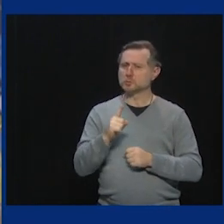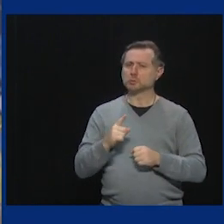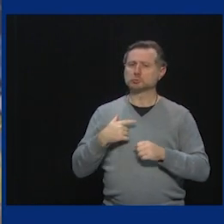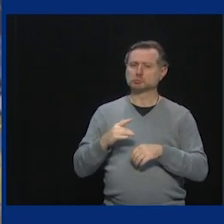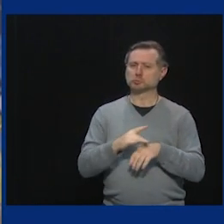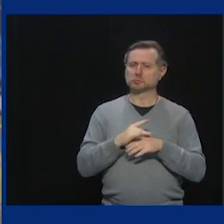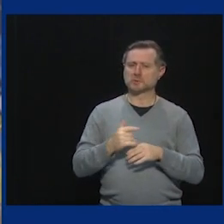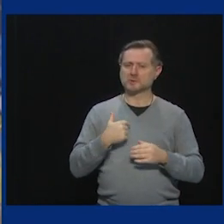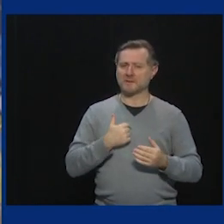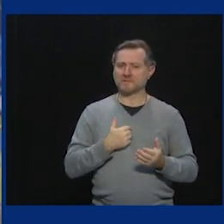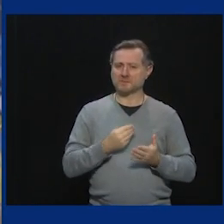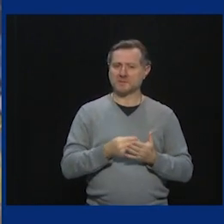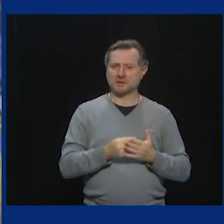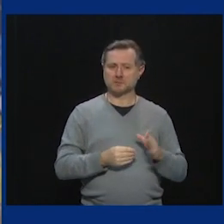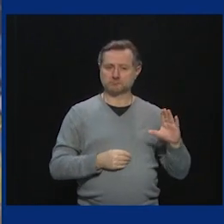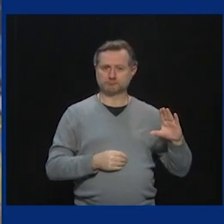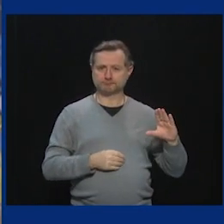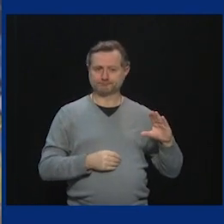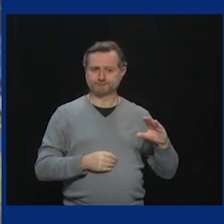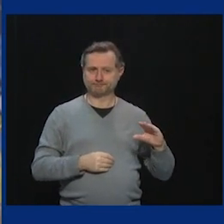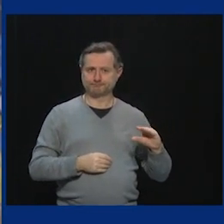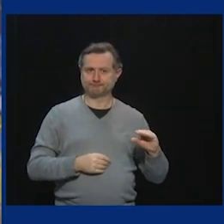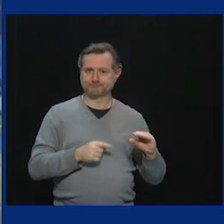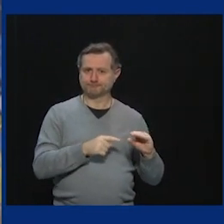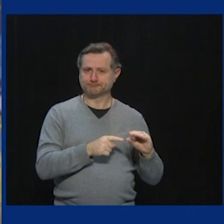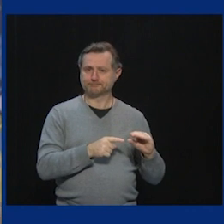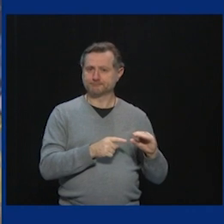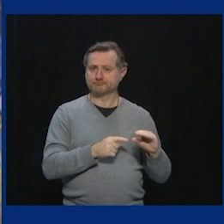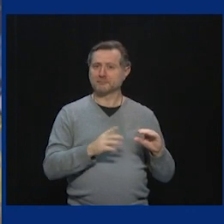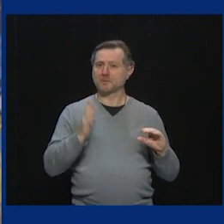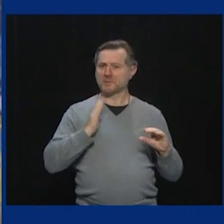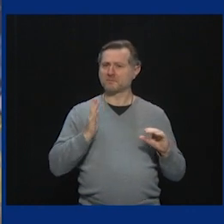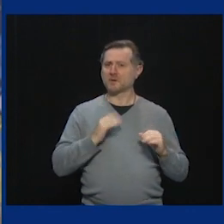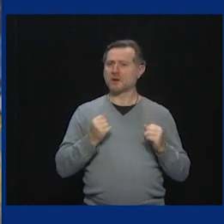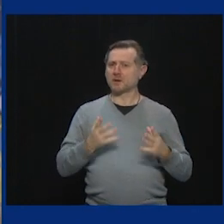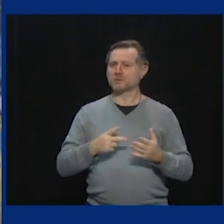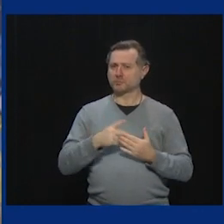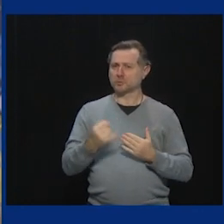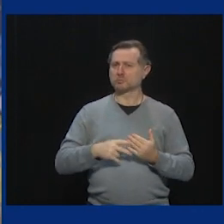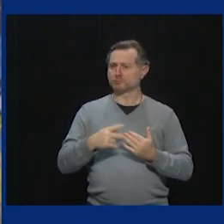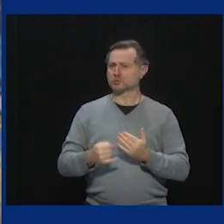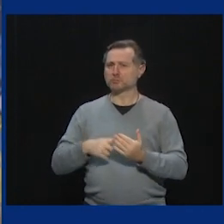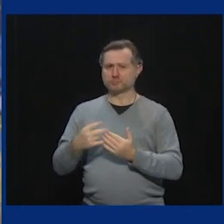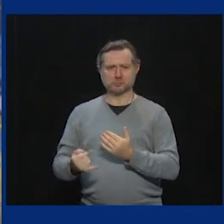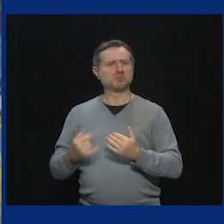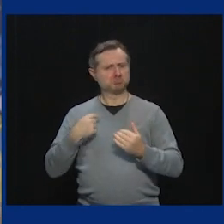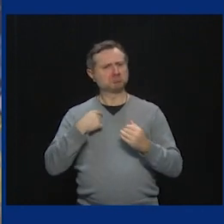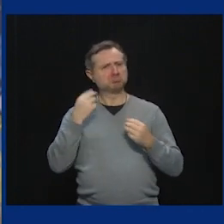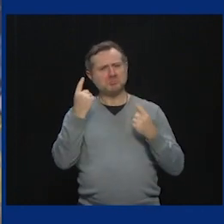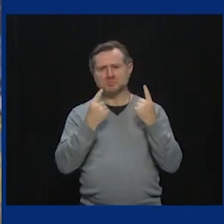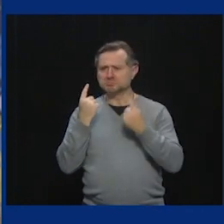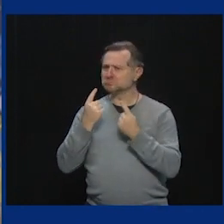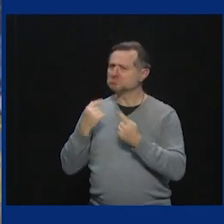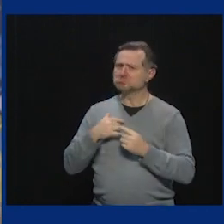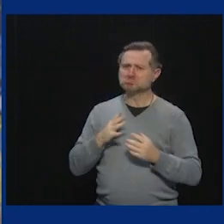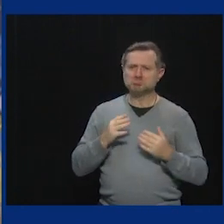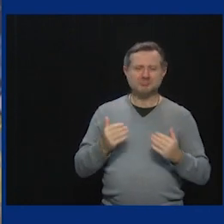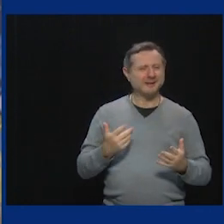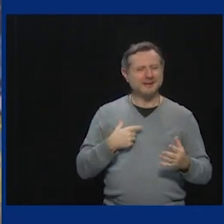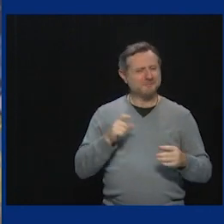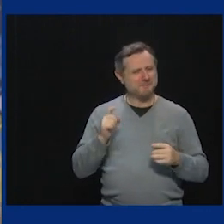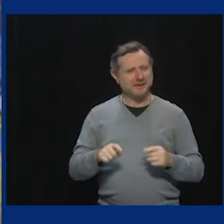has dropped significantly for many of the projects that have been on the table, but I also know that we need to continue building our way out of this crisis.